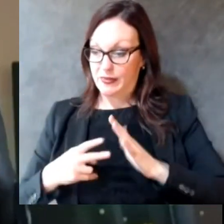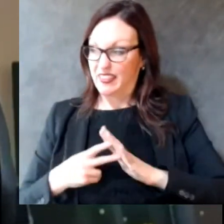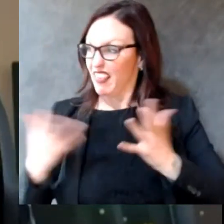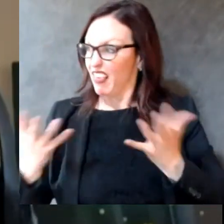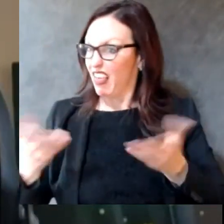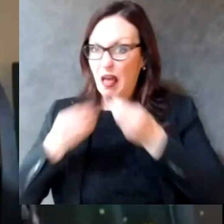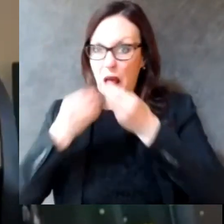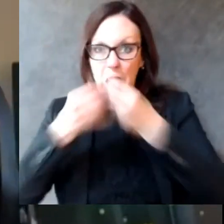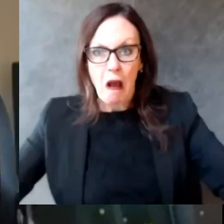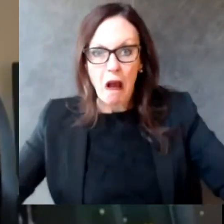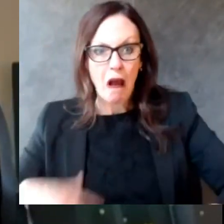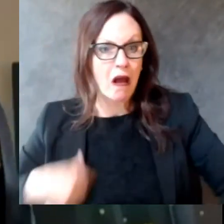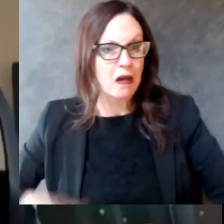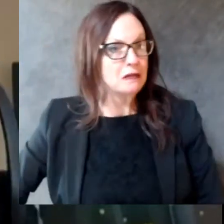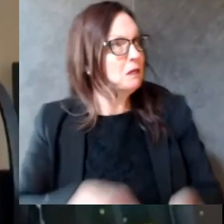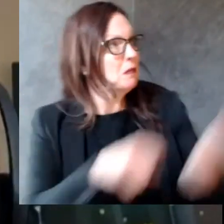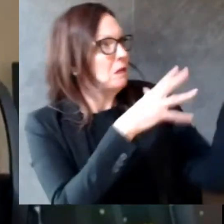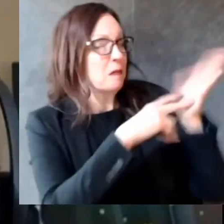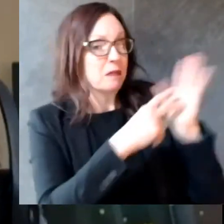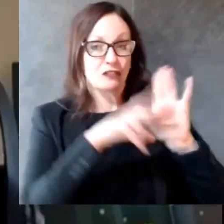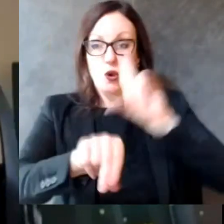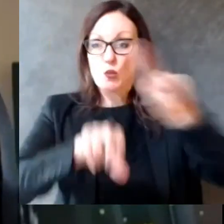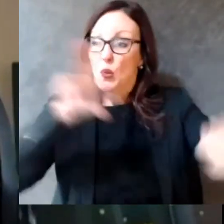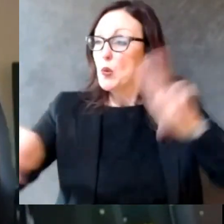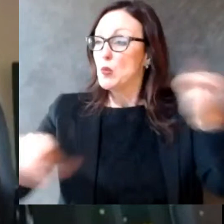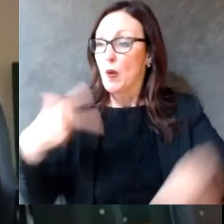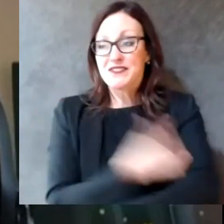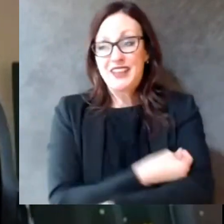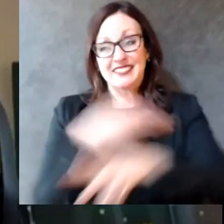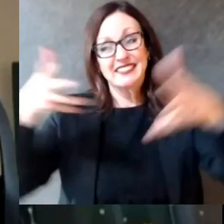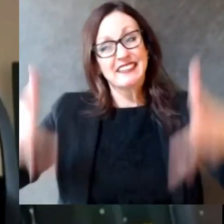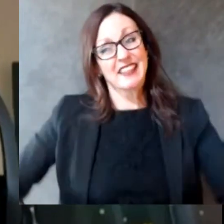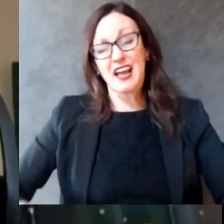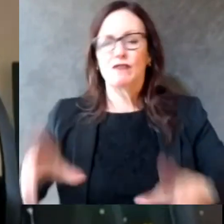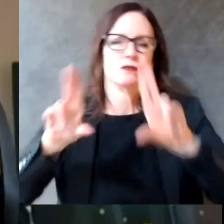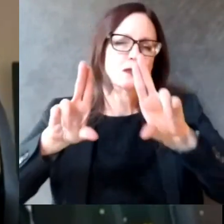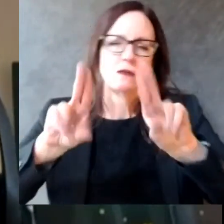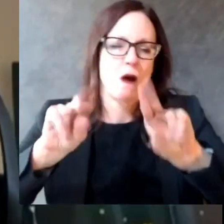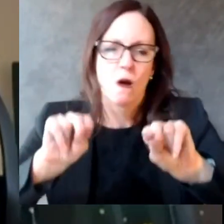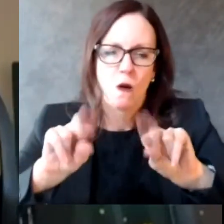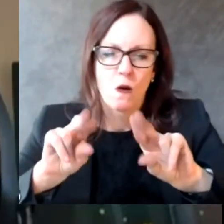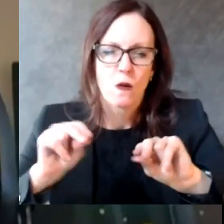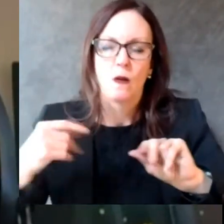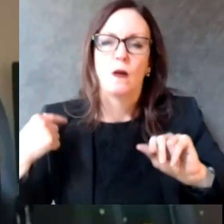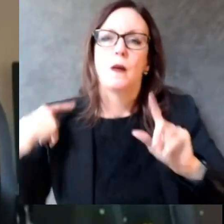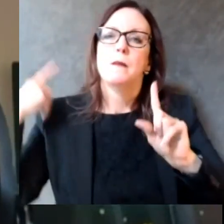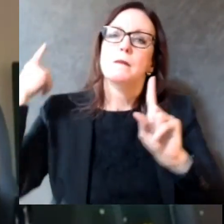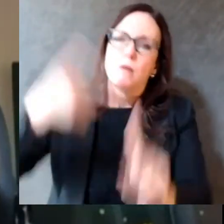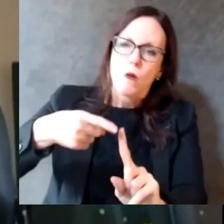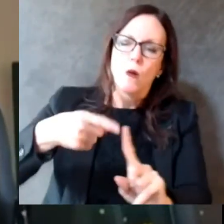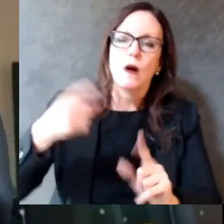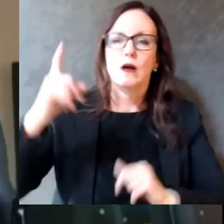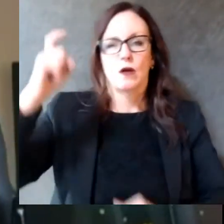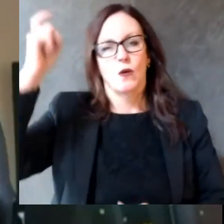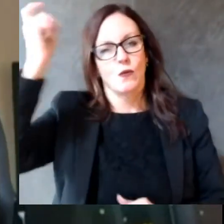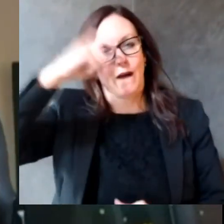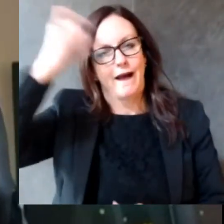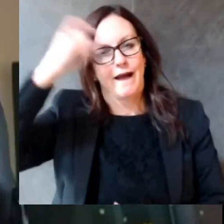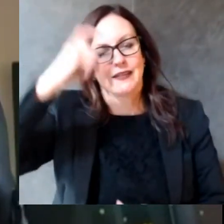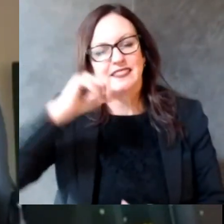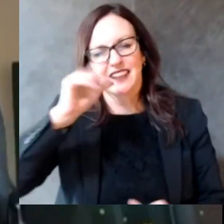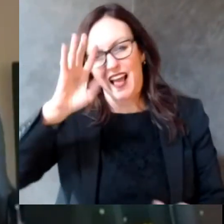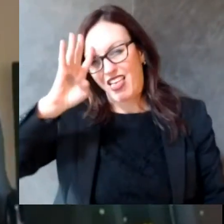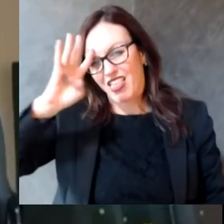based on population, the way they have been providing a weekly allocation to each of our states